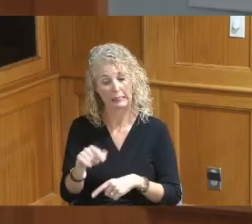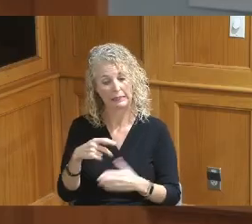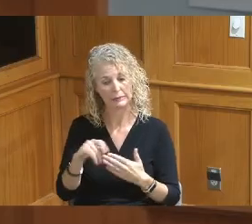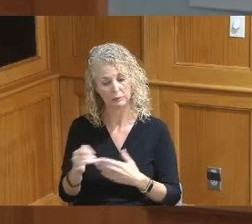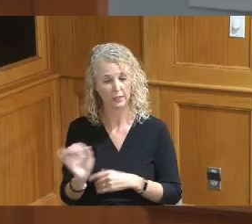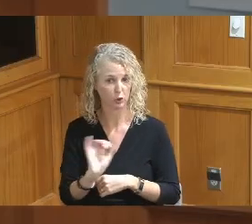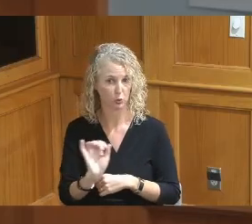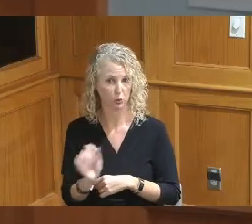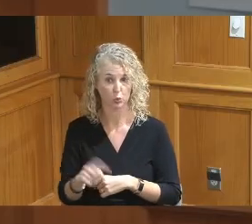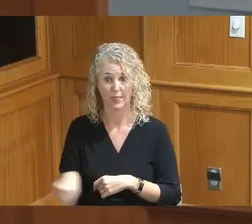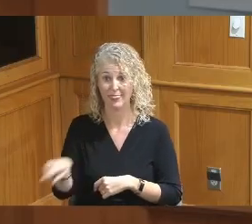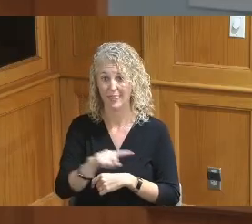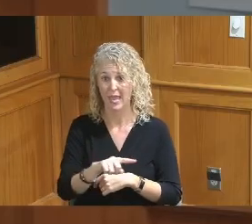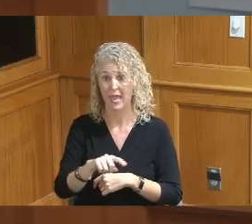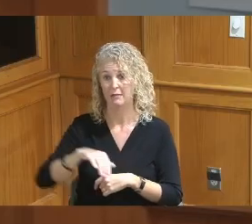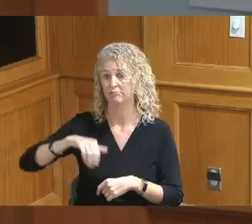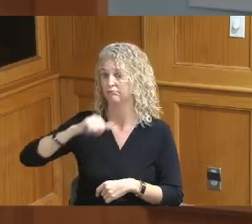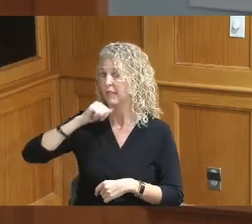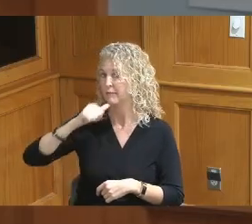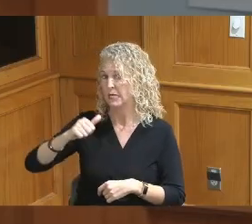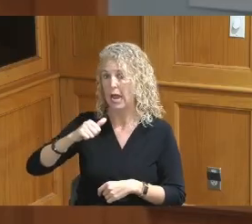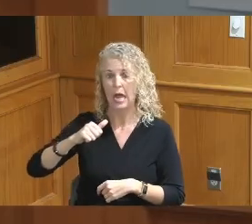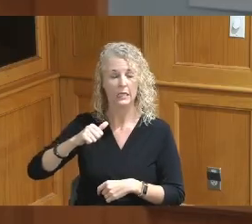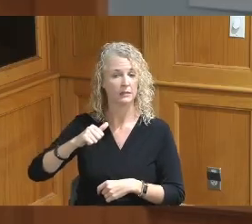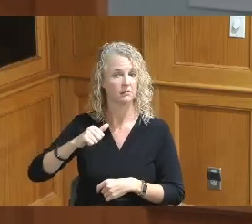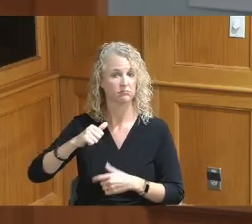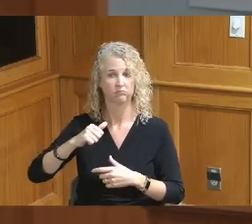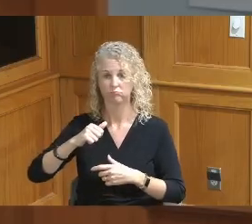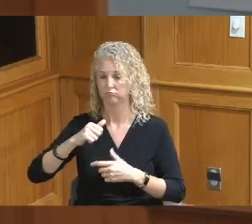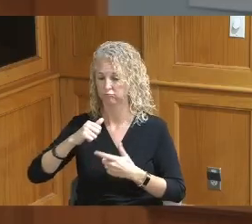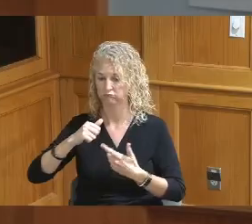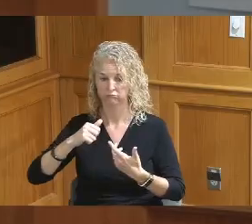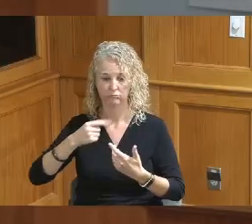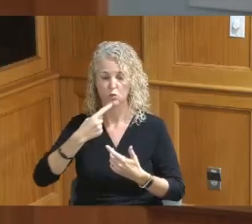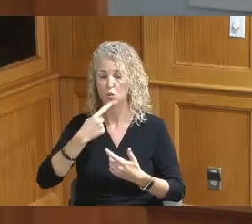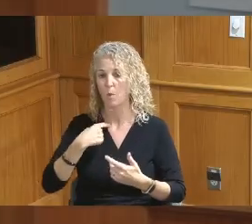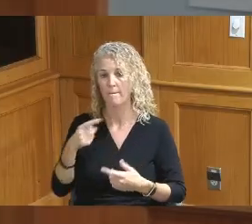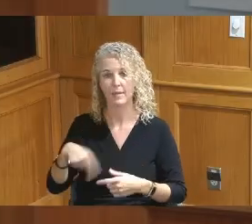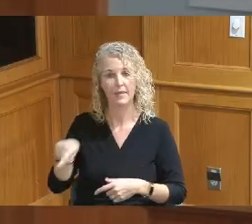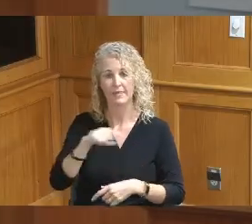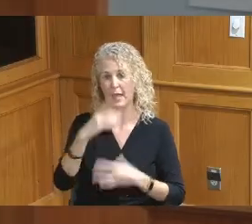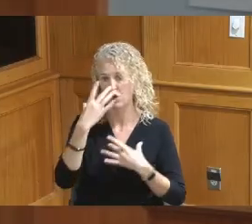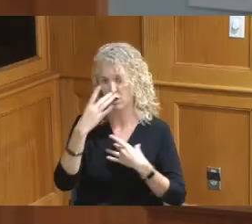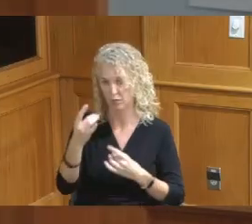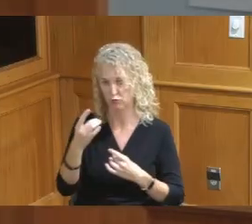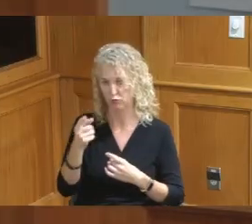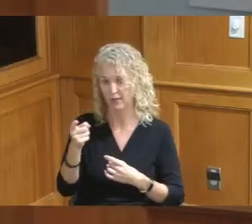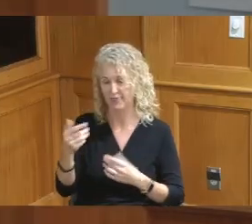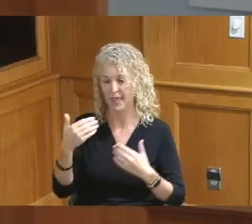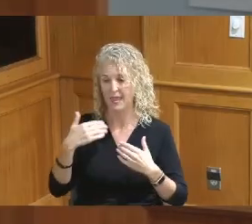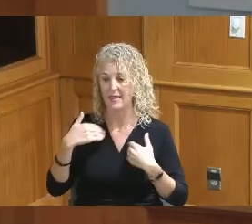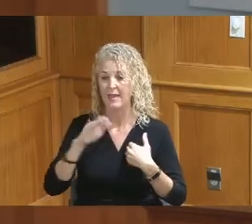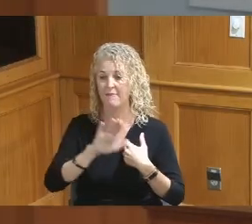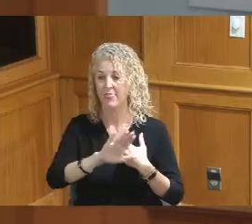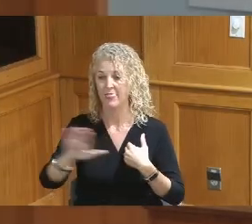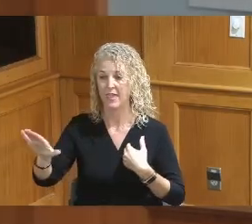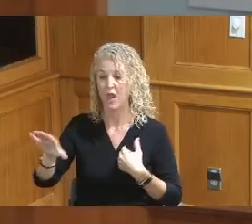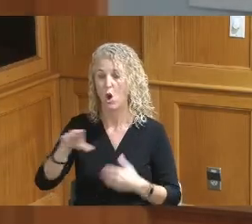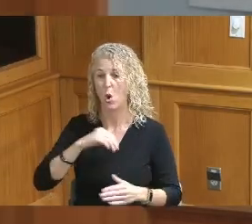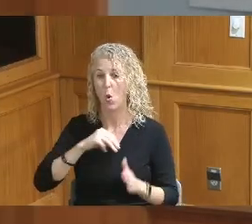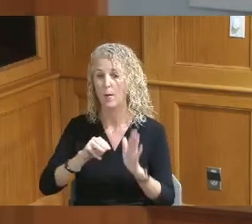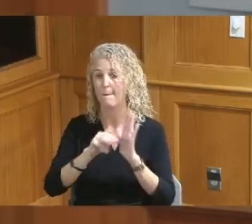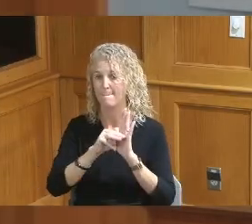And they have not expressed interest. I hope I'm not speaking out of turn for them, but I don't think they've got a model of the types of things they build in the clusters